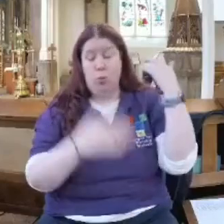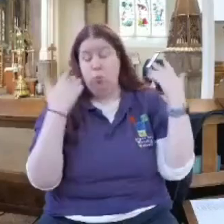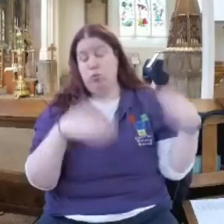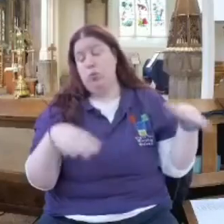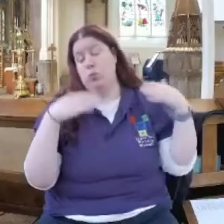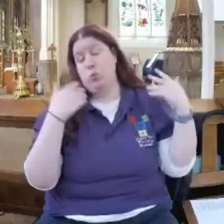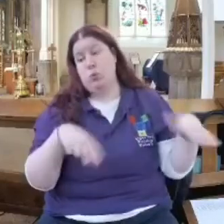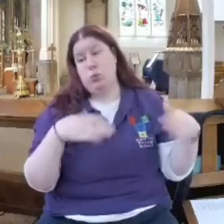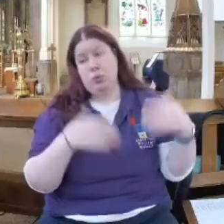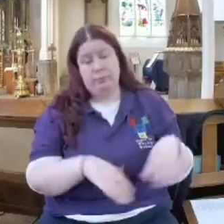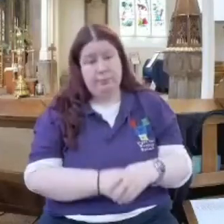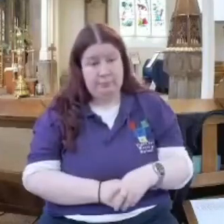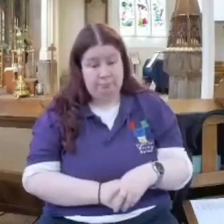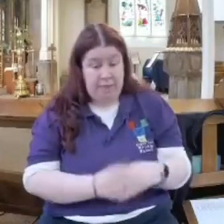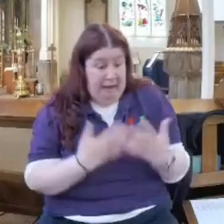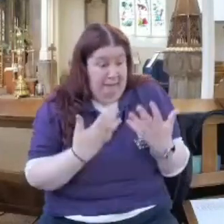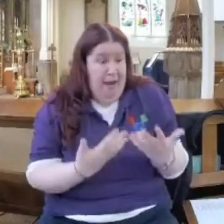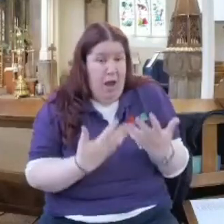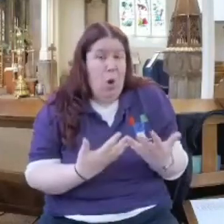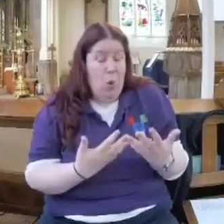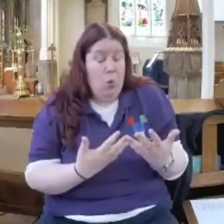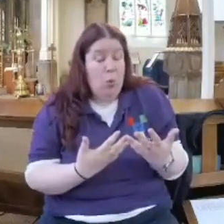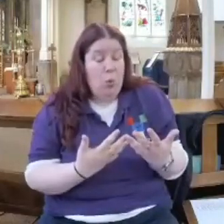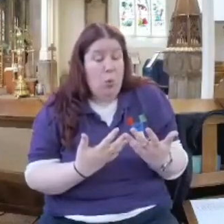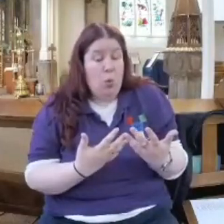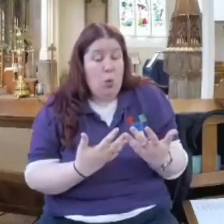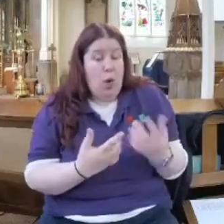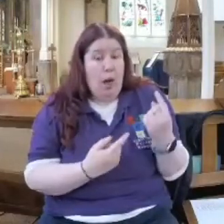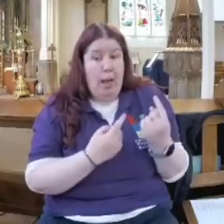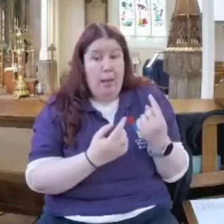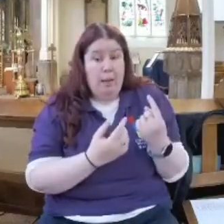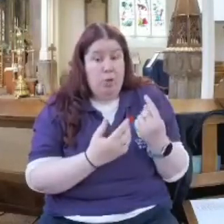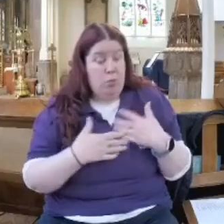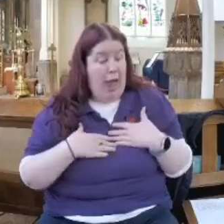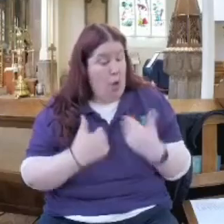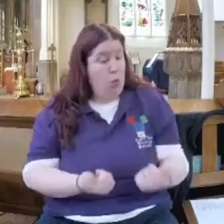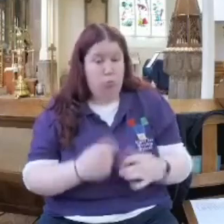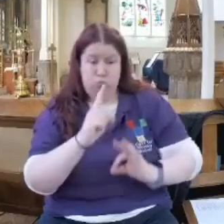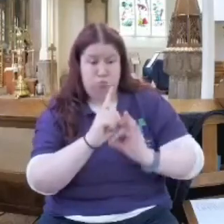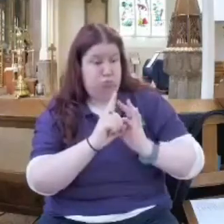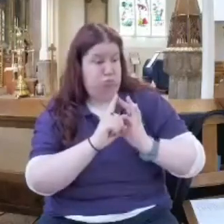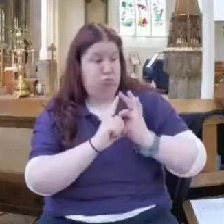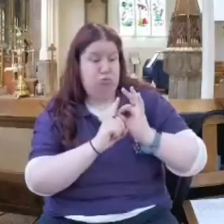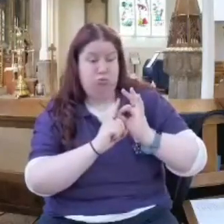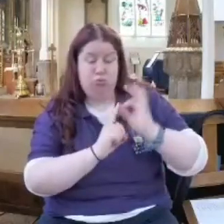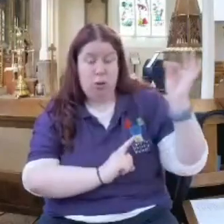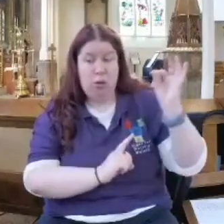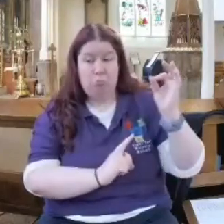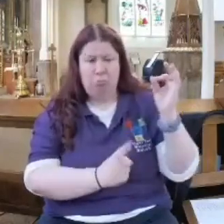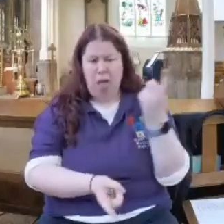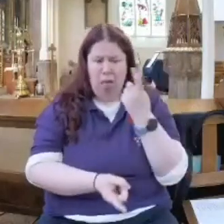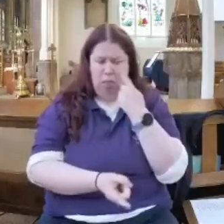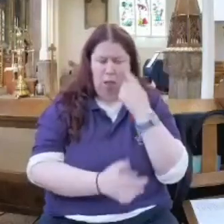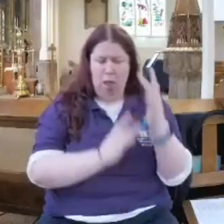task. And it now provides the basis for bringing huge health benefits. And you can look on